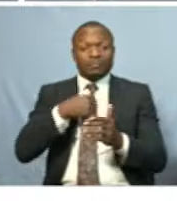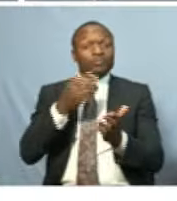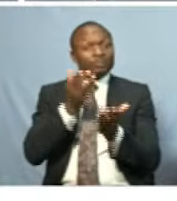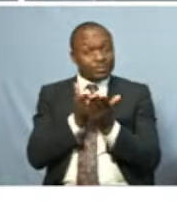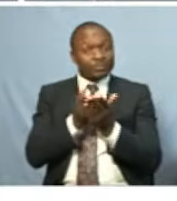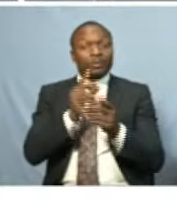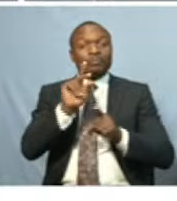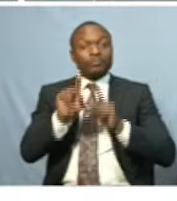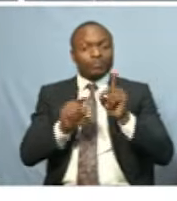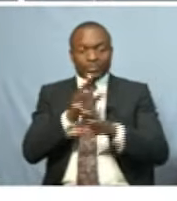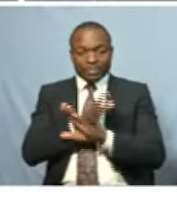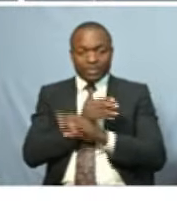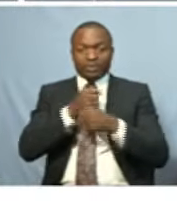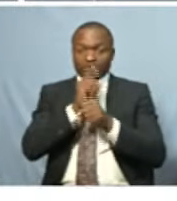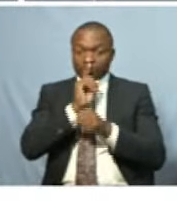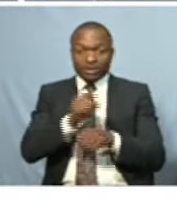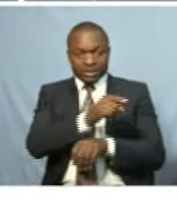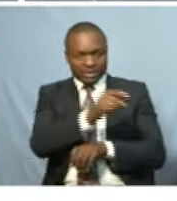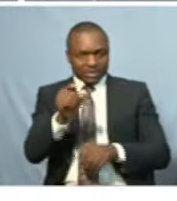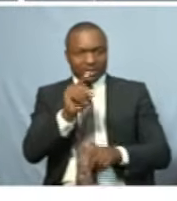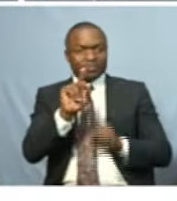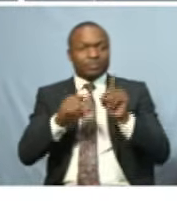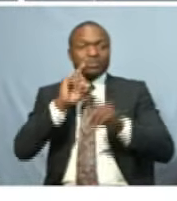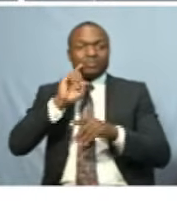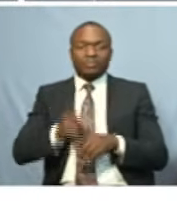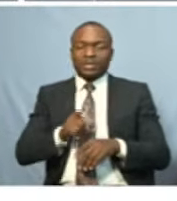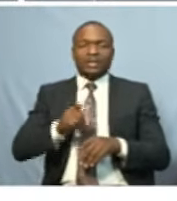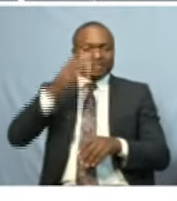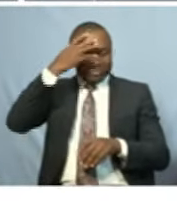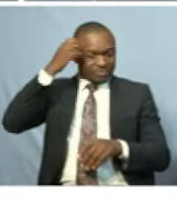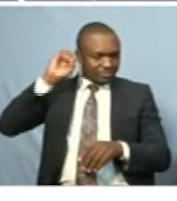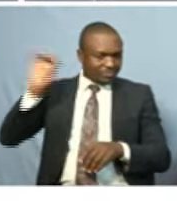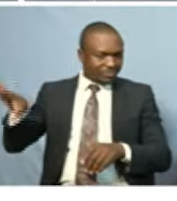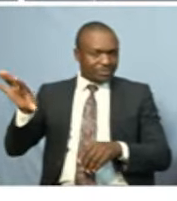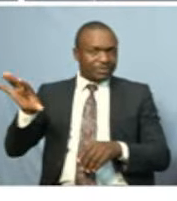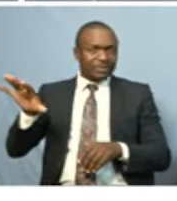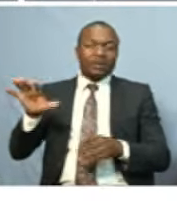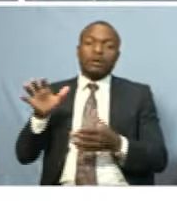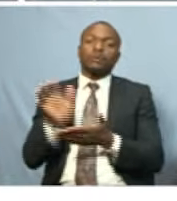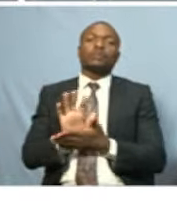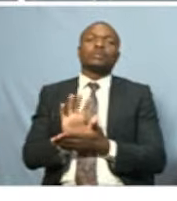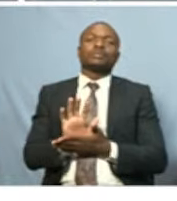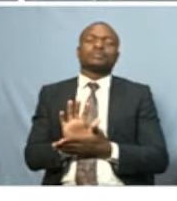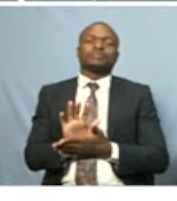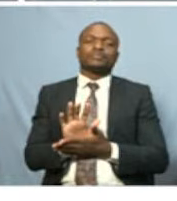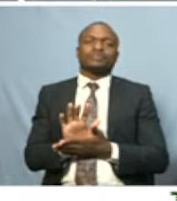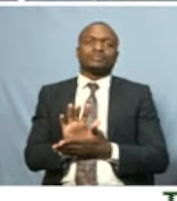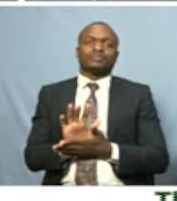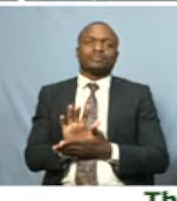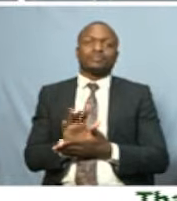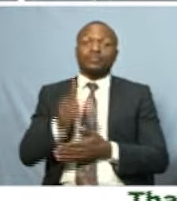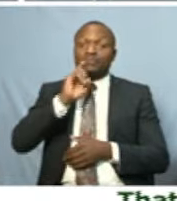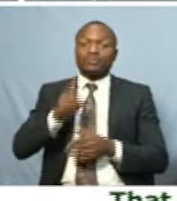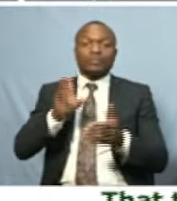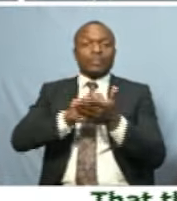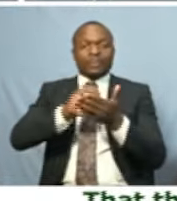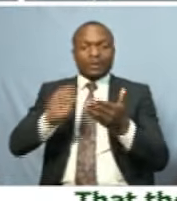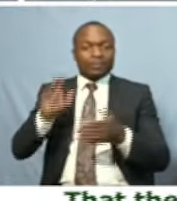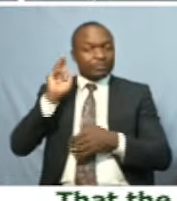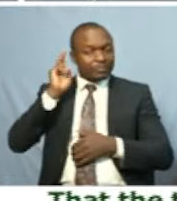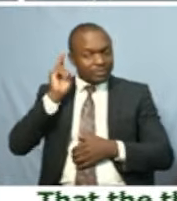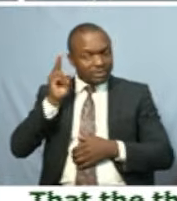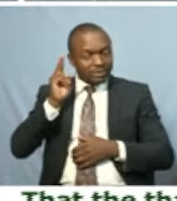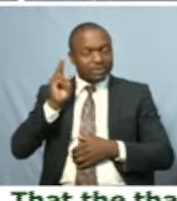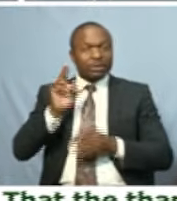Zambian people is to make sure that these people should be forgotten completely. And we need to remove them from the history